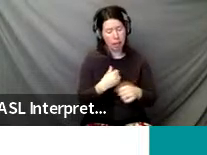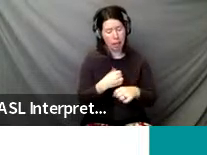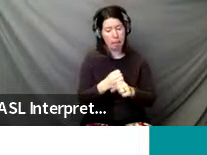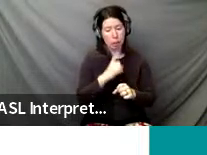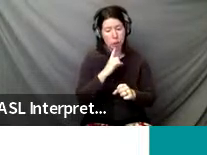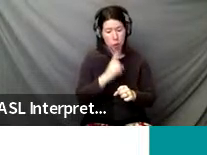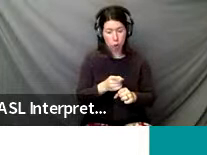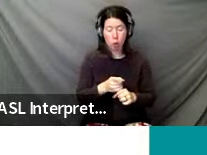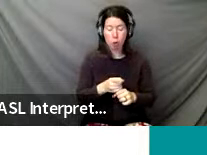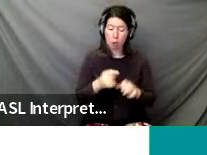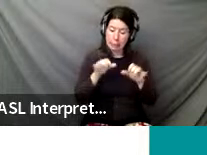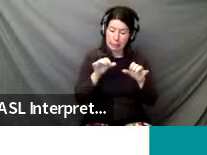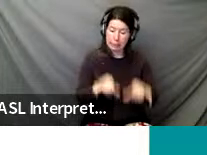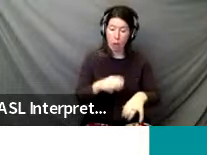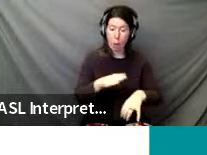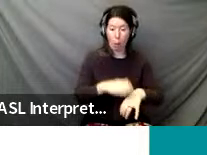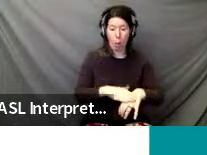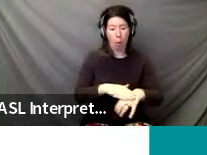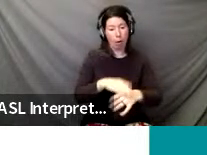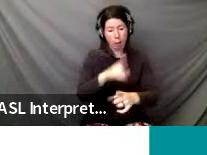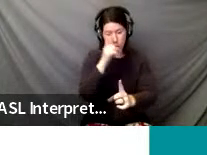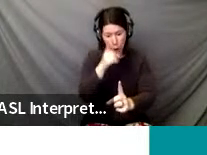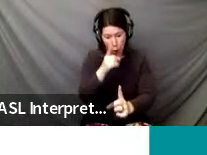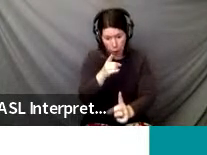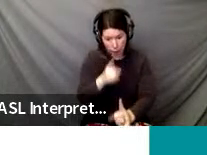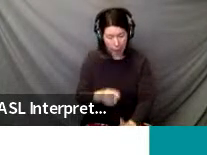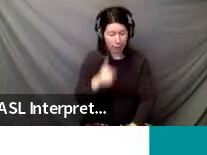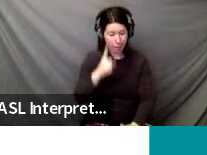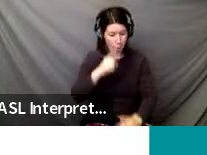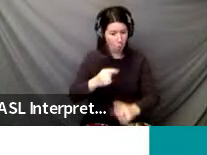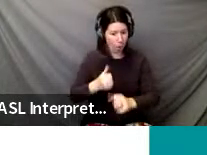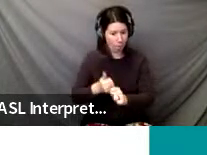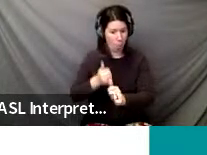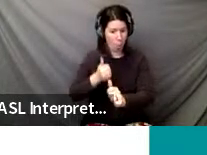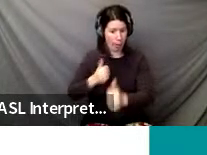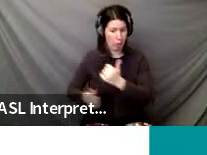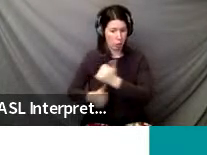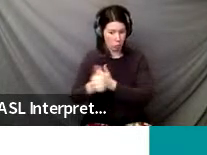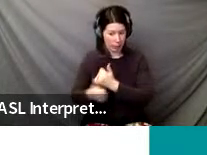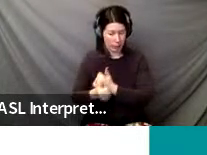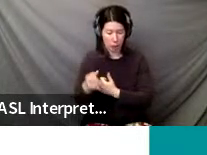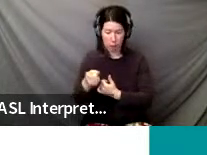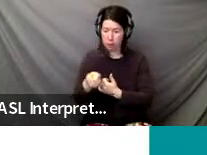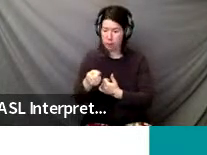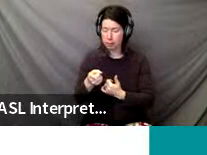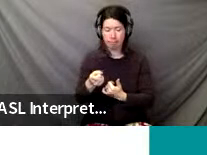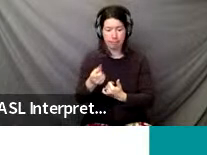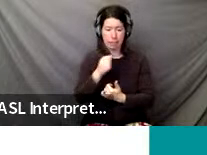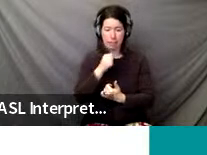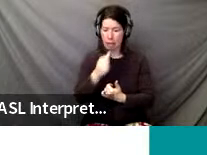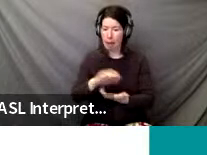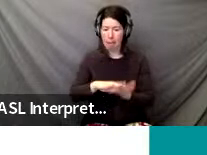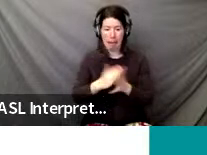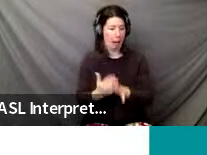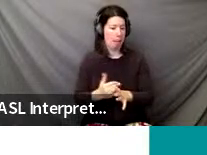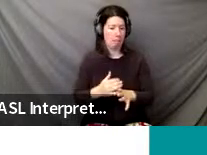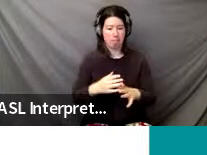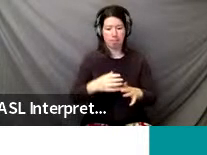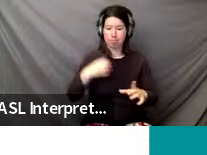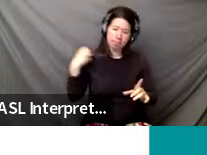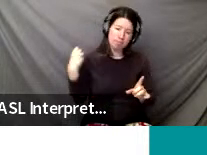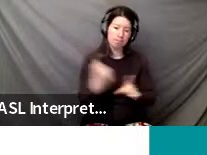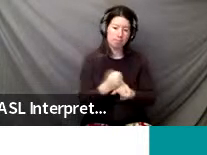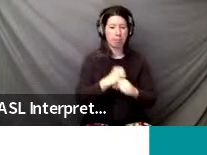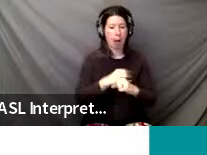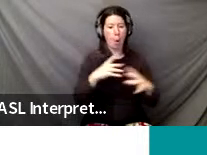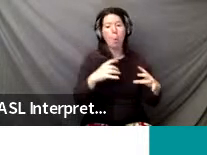the mitigation strategies to avoid those risks becoming something. But we're going to continue to do cost estimates and work